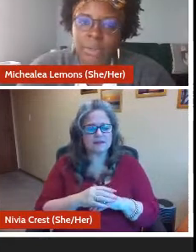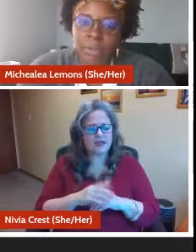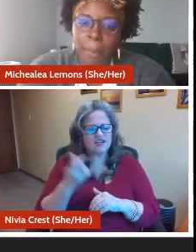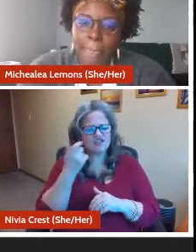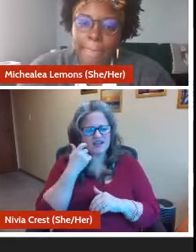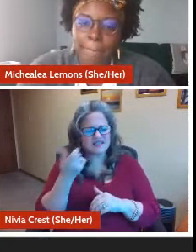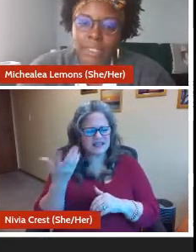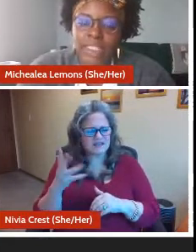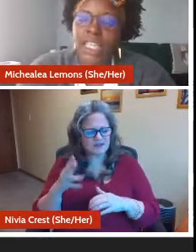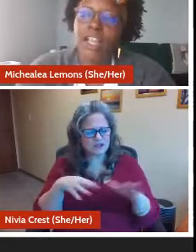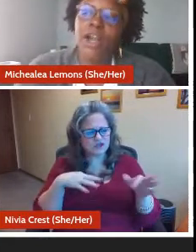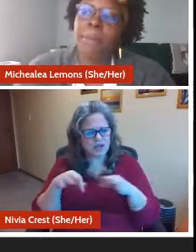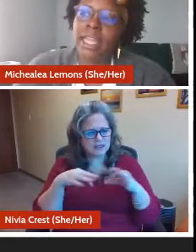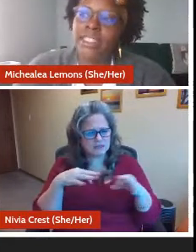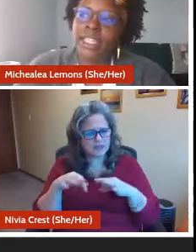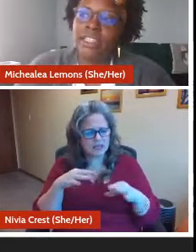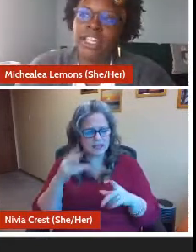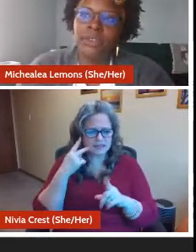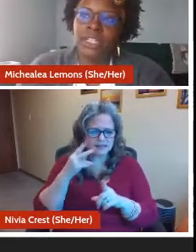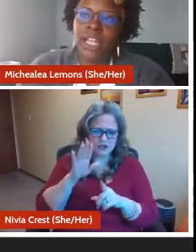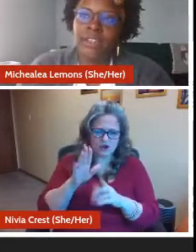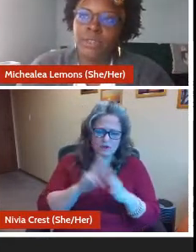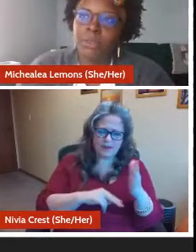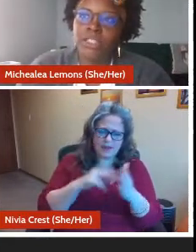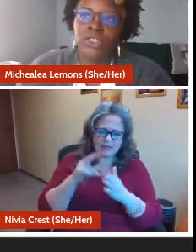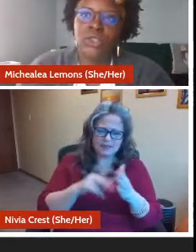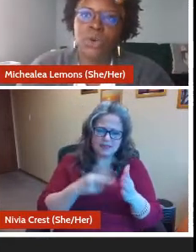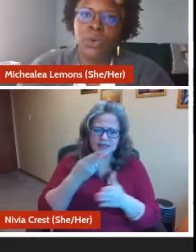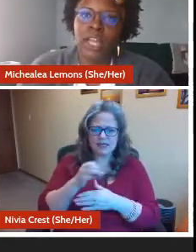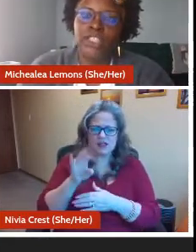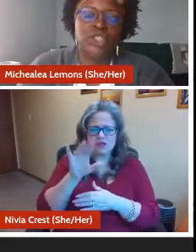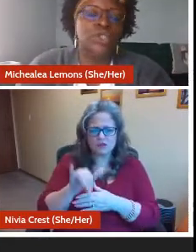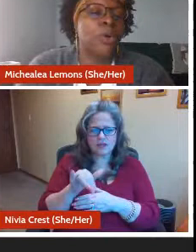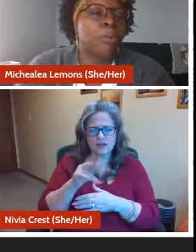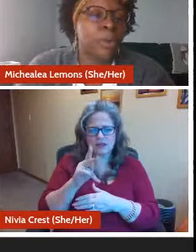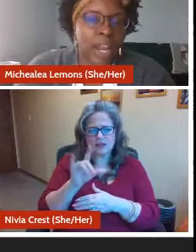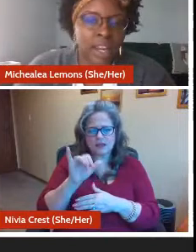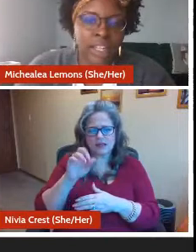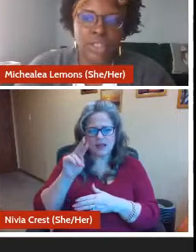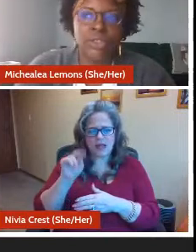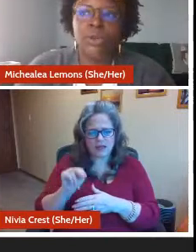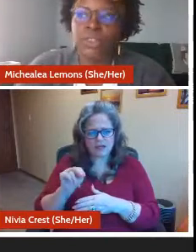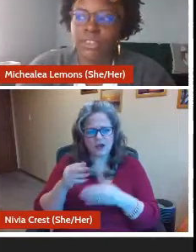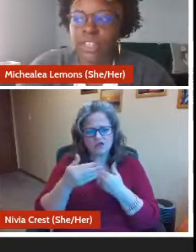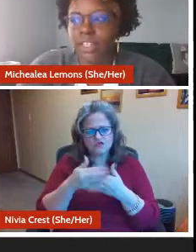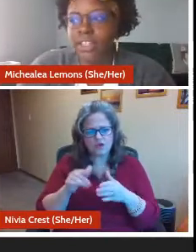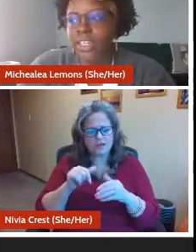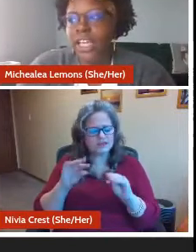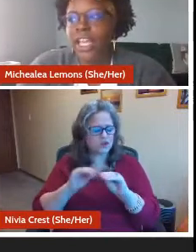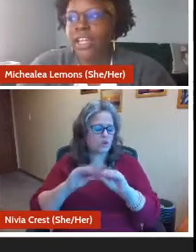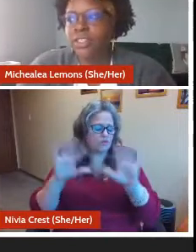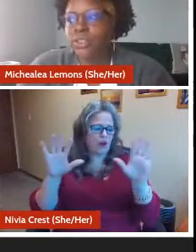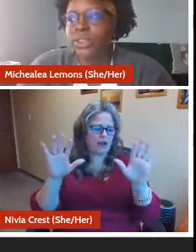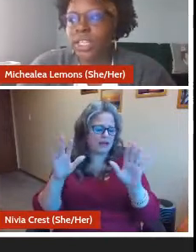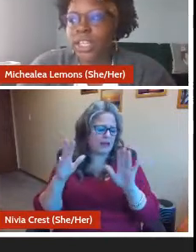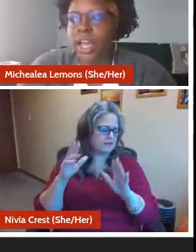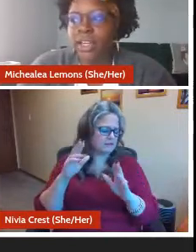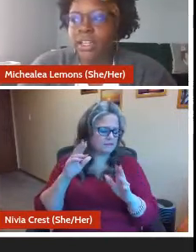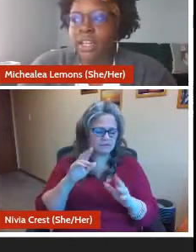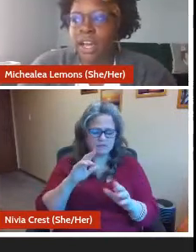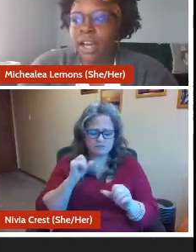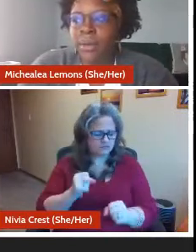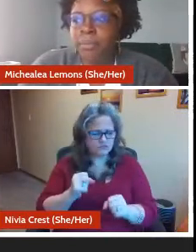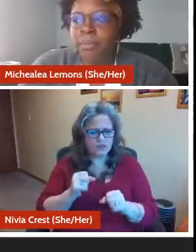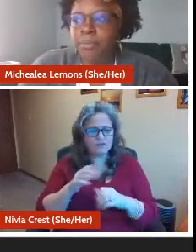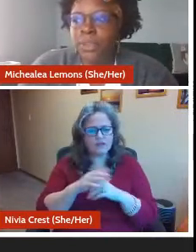explained, seeing her painting in the Hillary Klein room is so, it's so bright and so vivid. And I do think